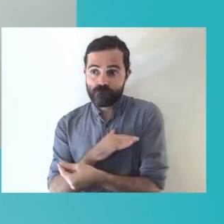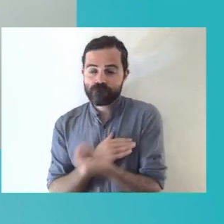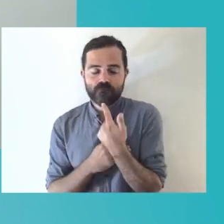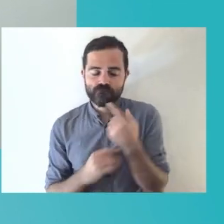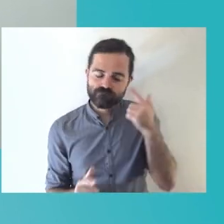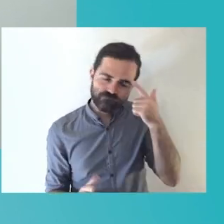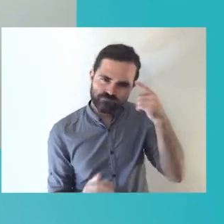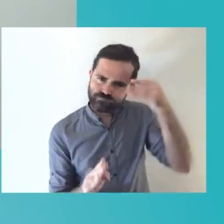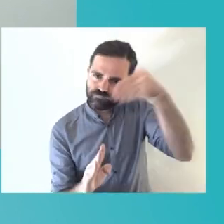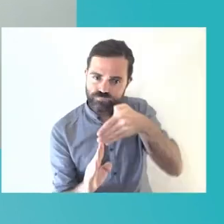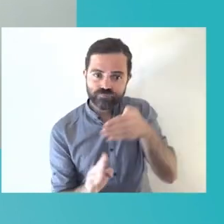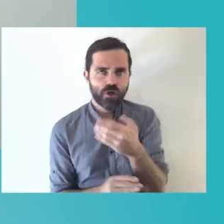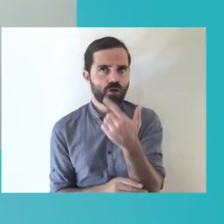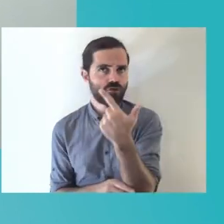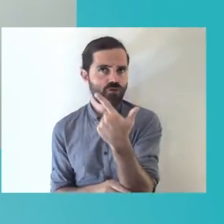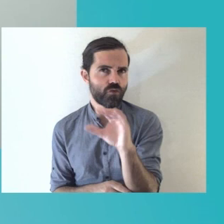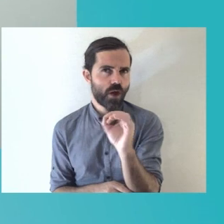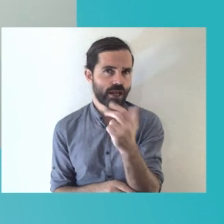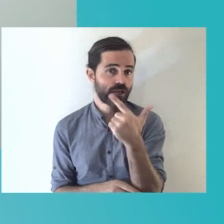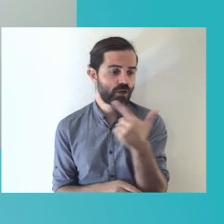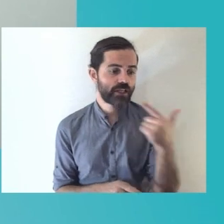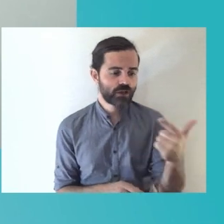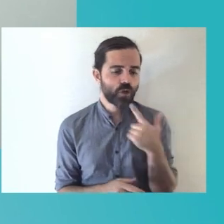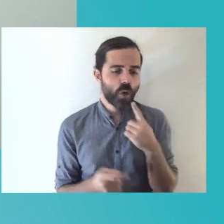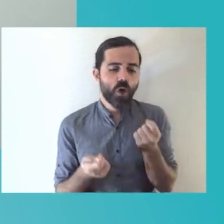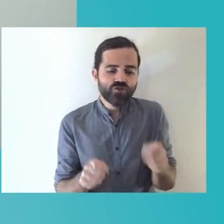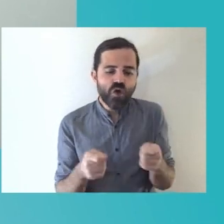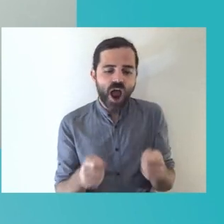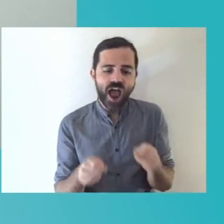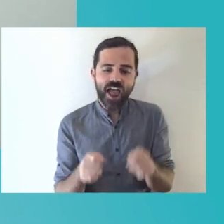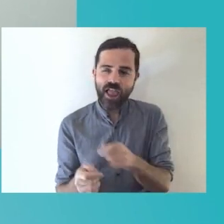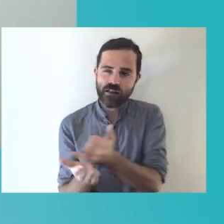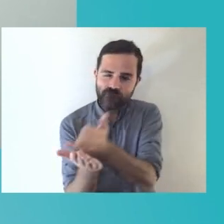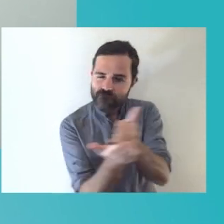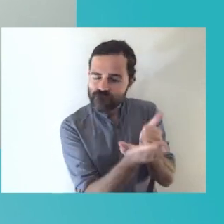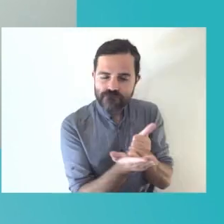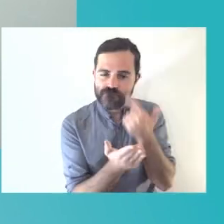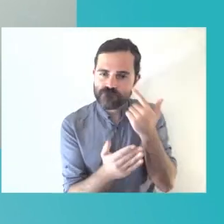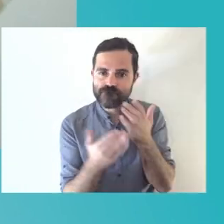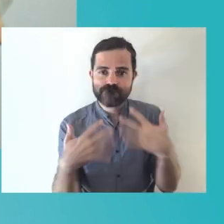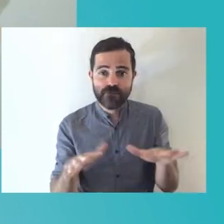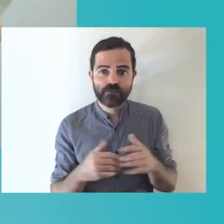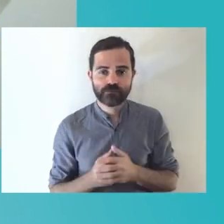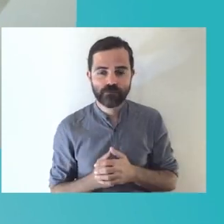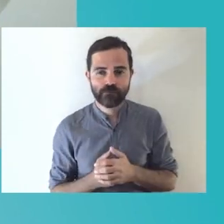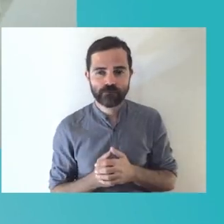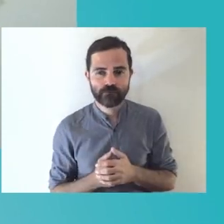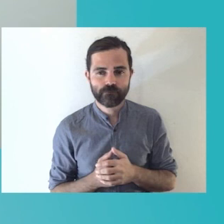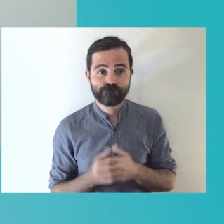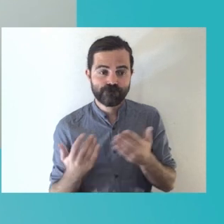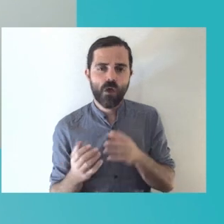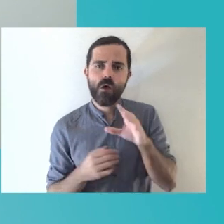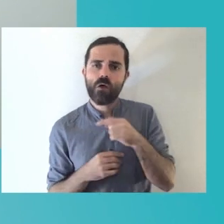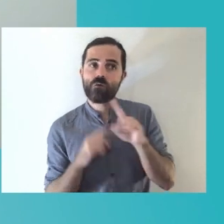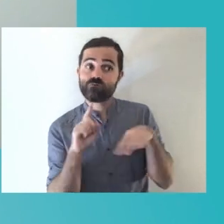to obtain the CE mark at the end of 2022. Then we will start the commercialization and the escalation of the product to other organs in the abdomen